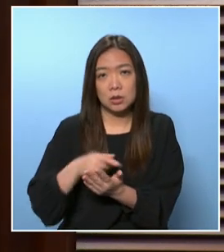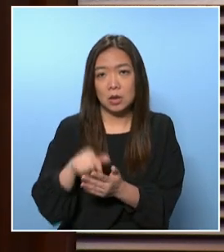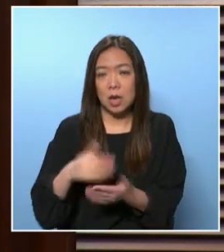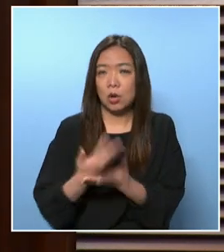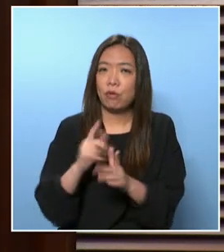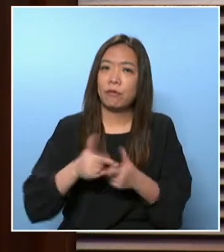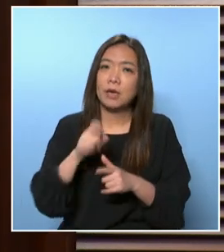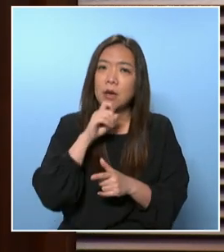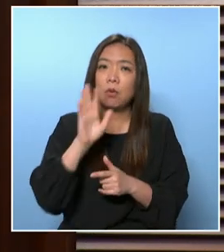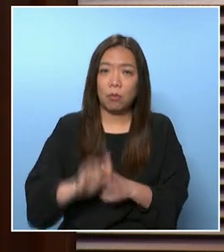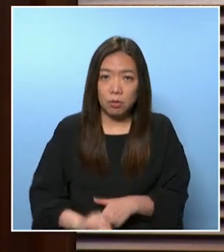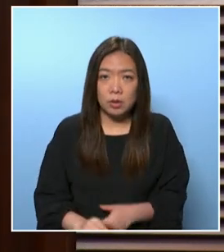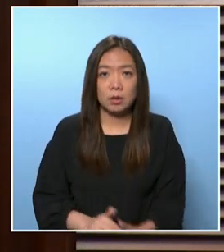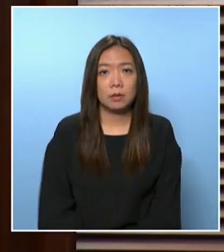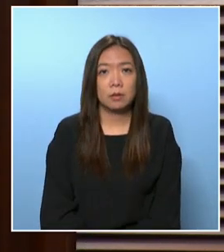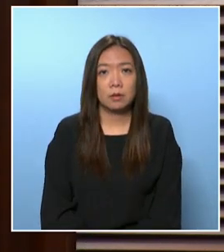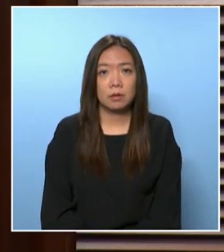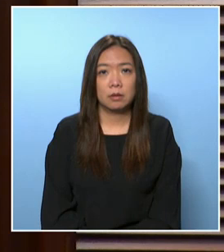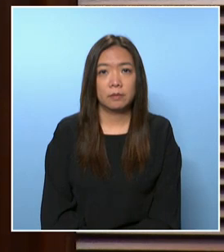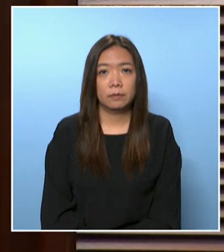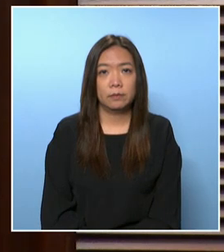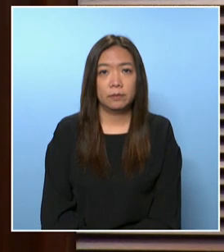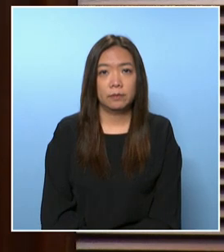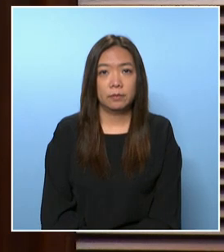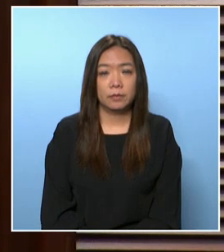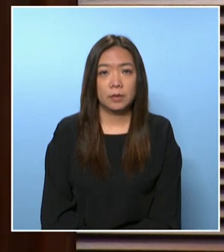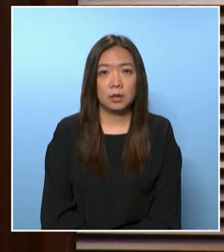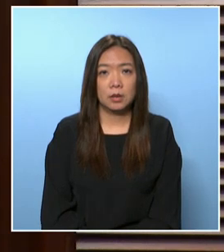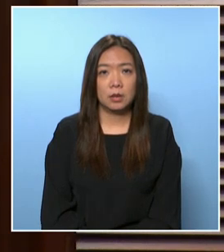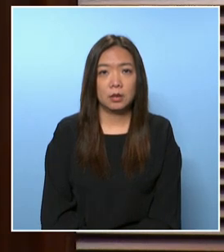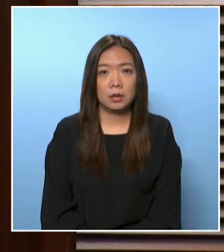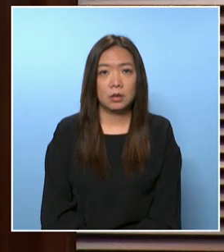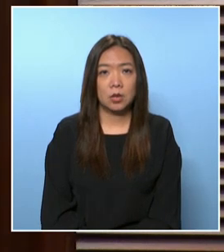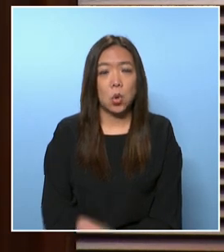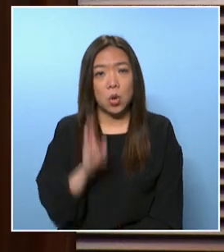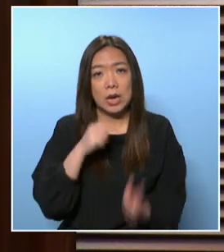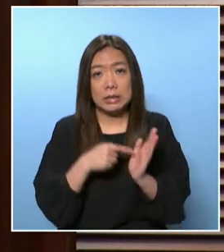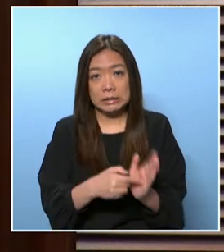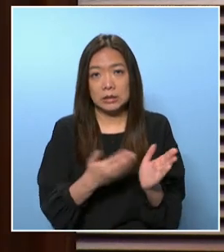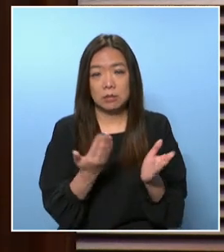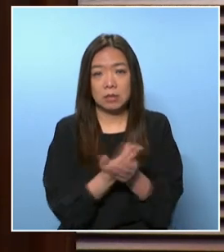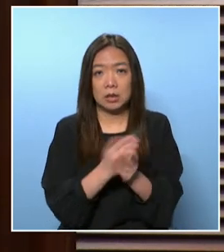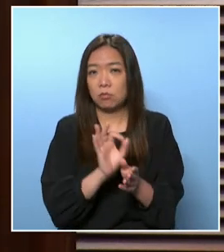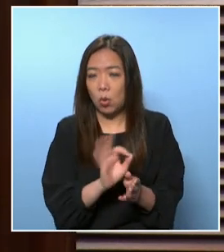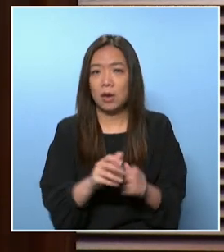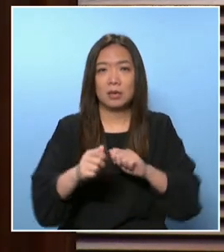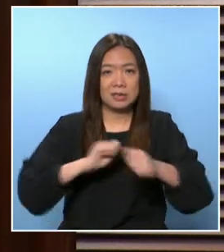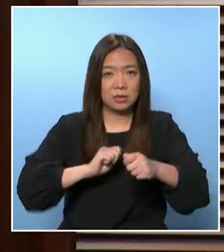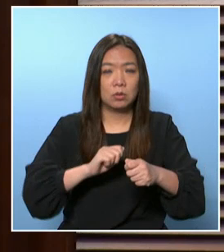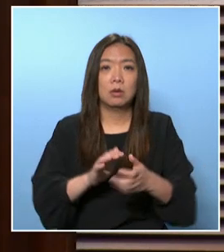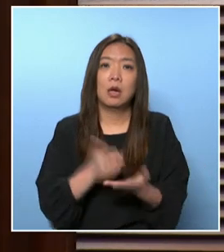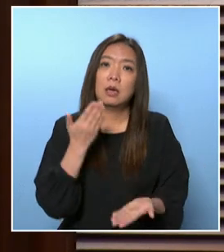revoking approach. There are many ways to revoke the AMD. One can choose not to show